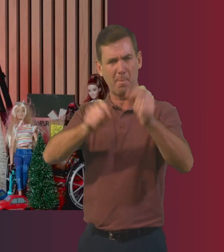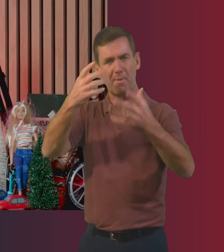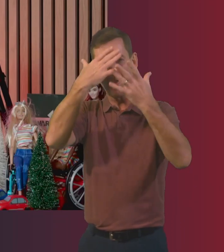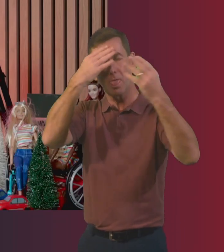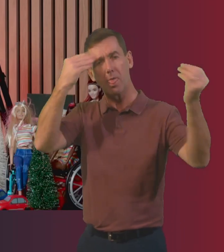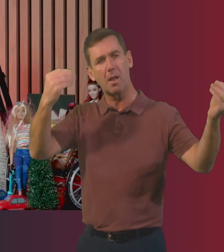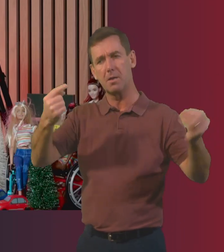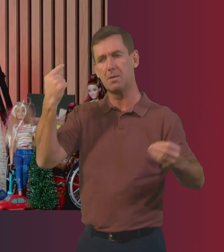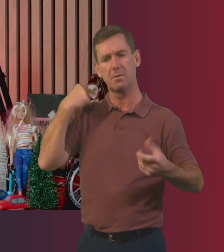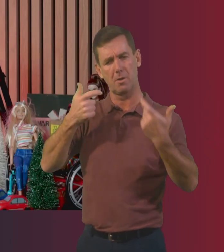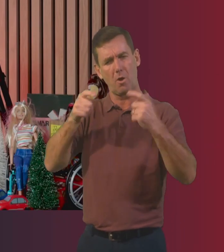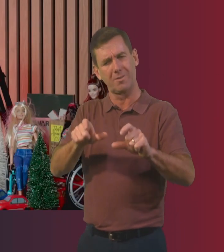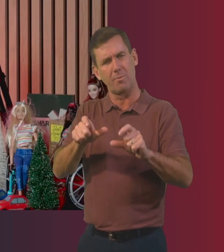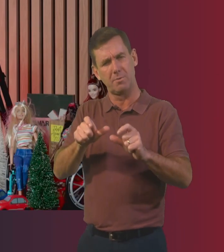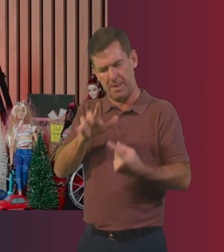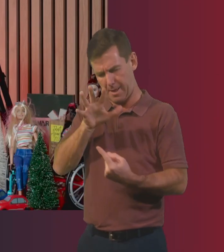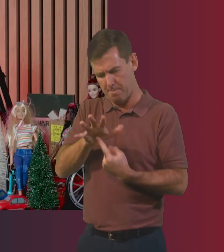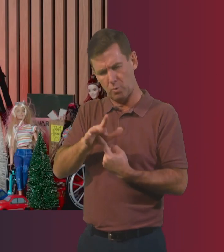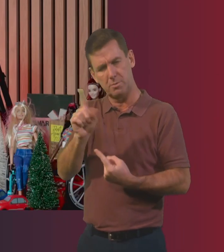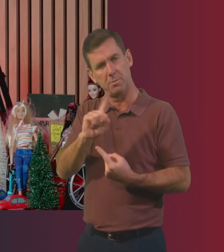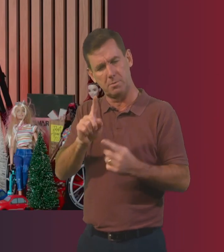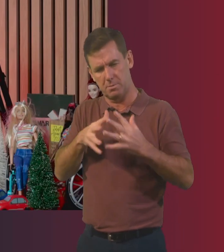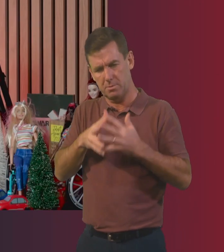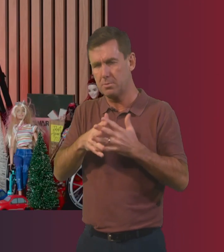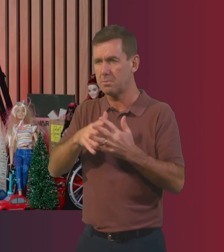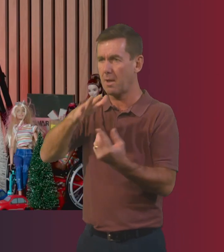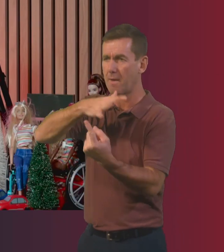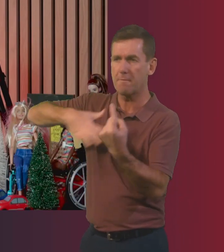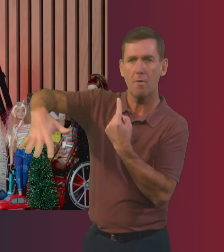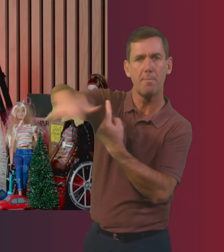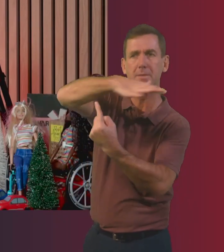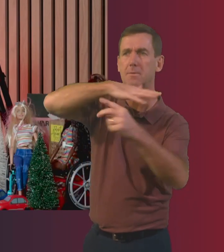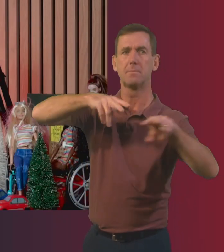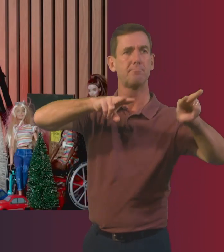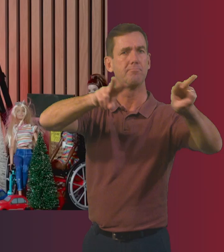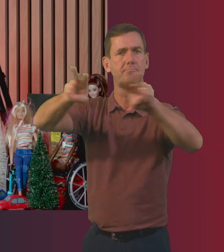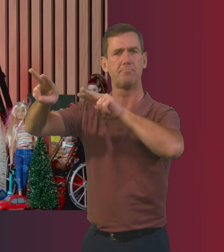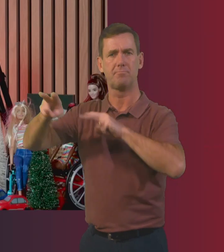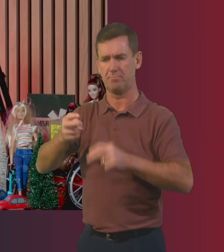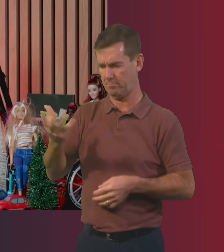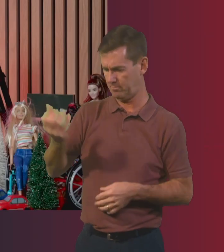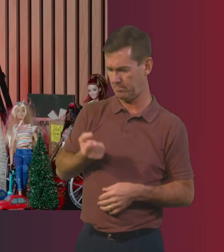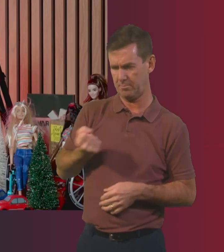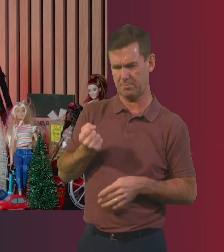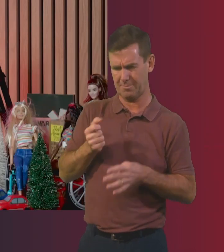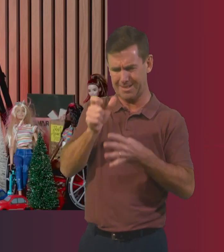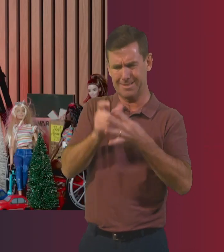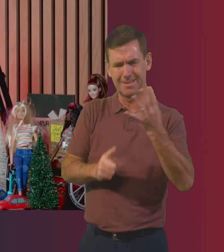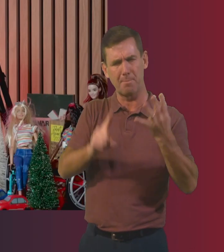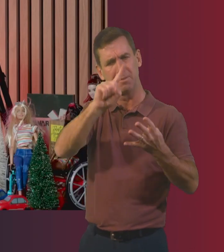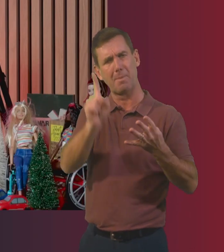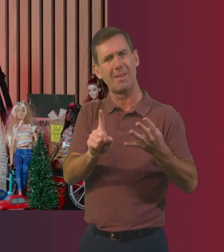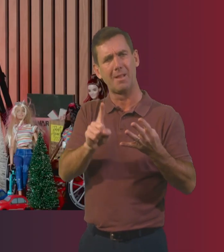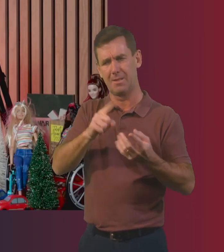approach. I think everyone needs to be mindful of the environment, our income, particularly when you have a disability.